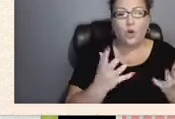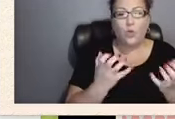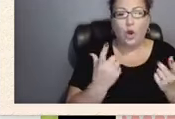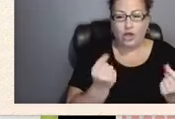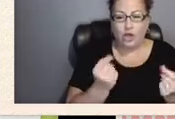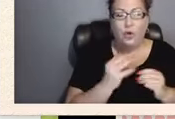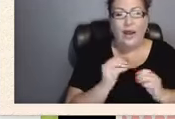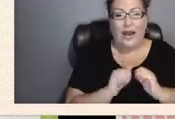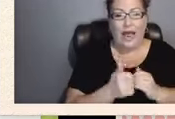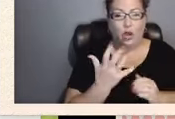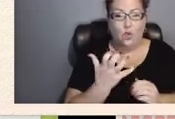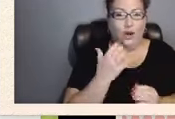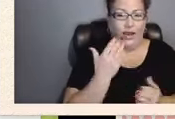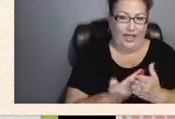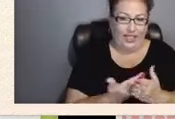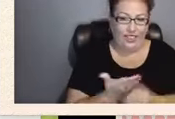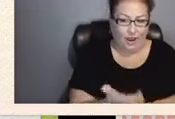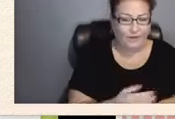get there.